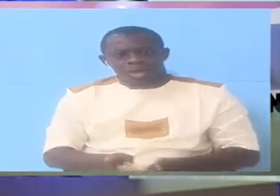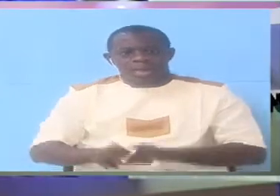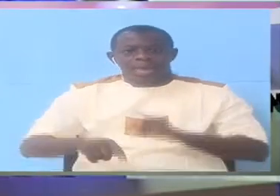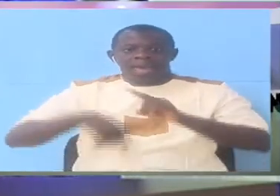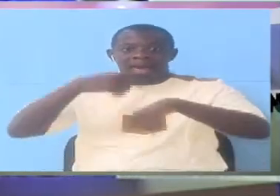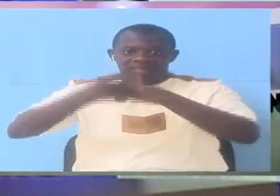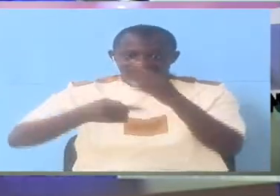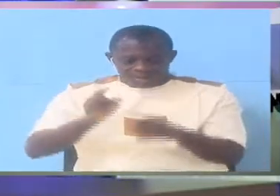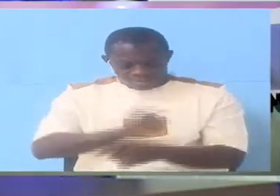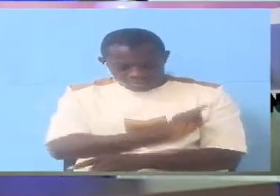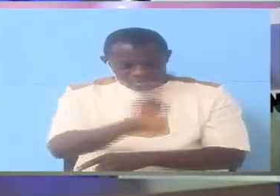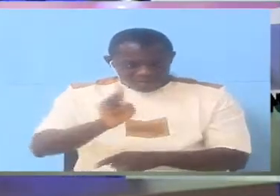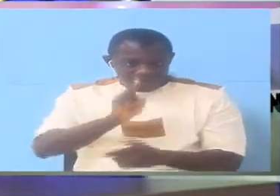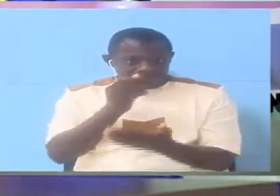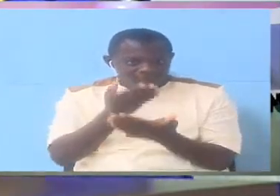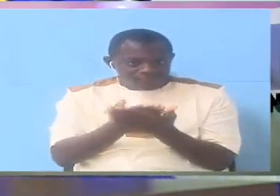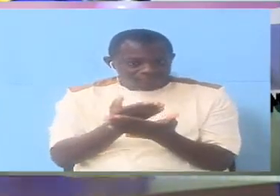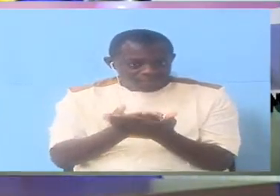When they were ready,